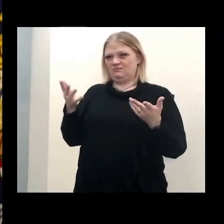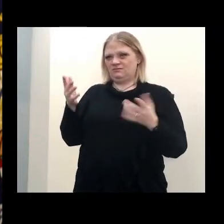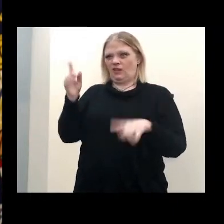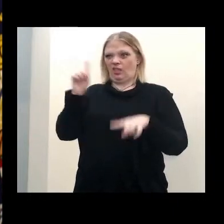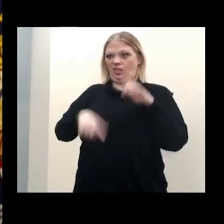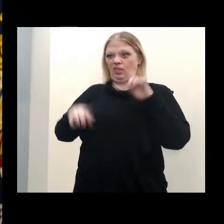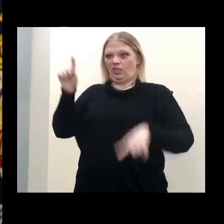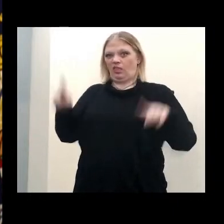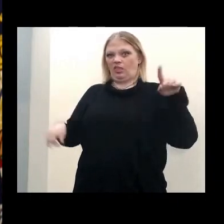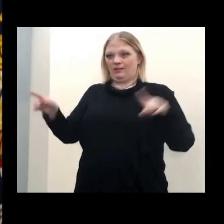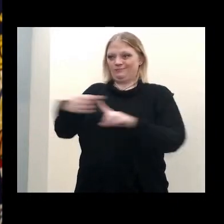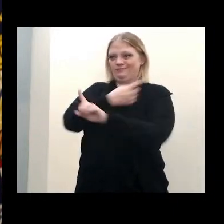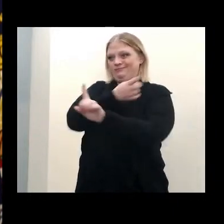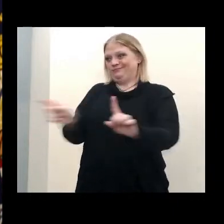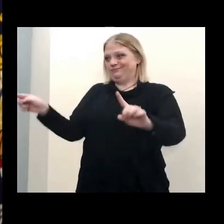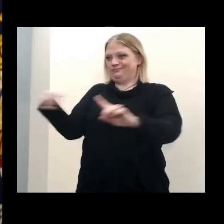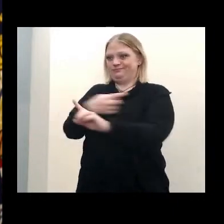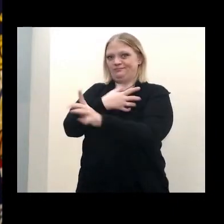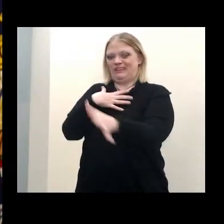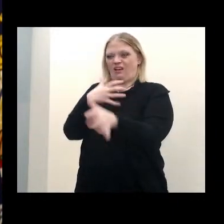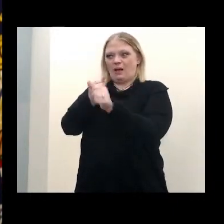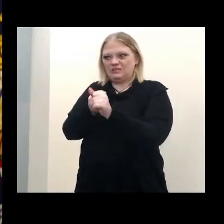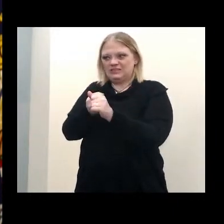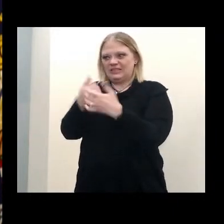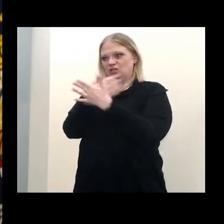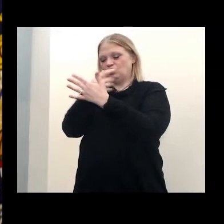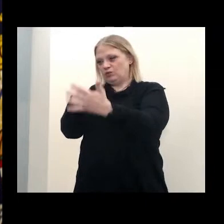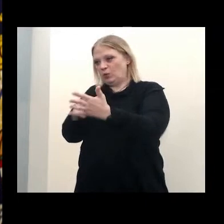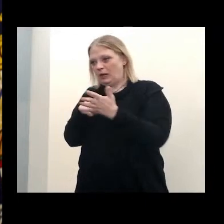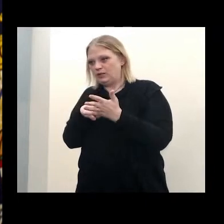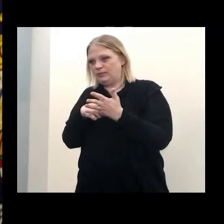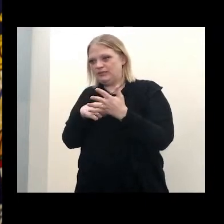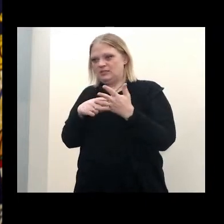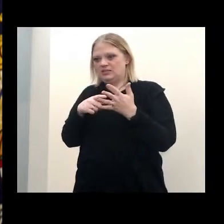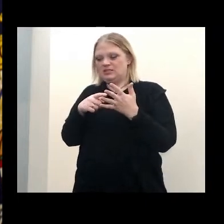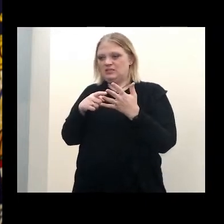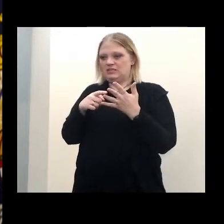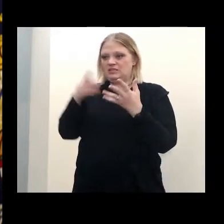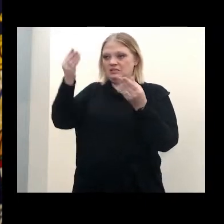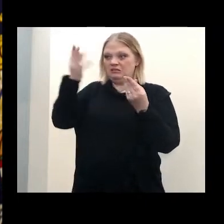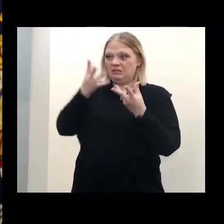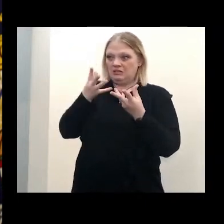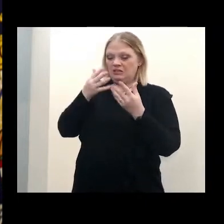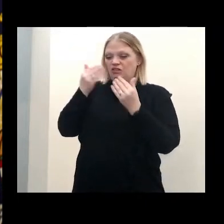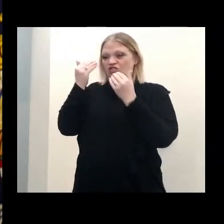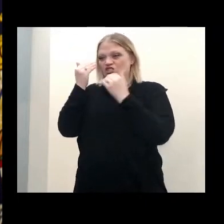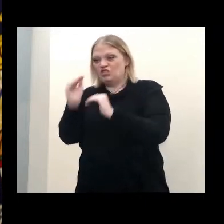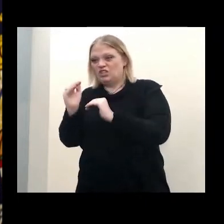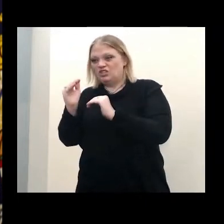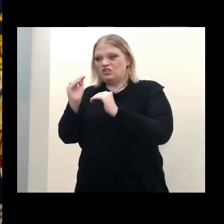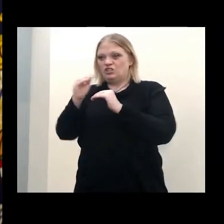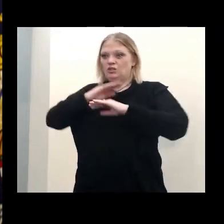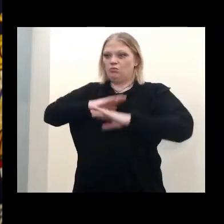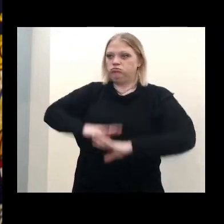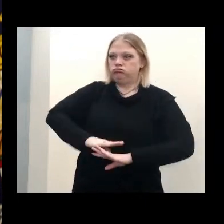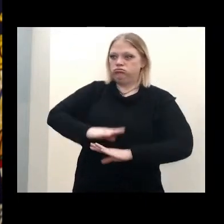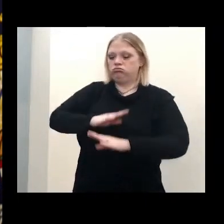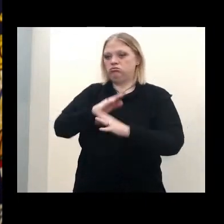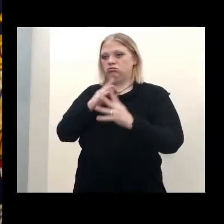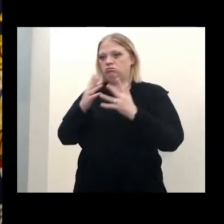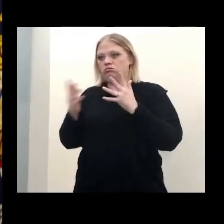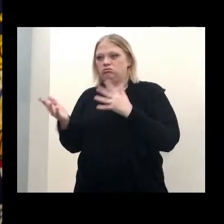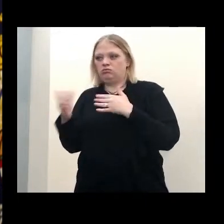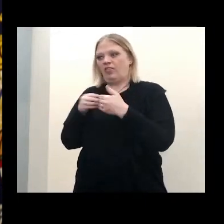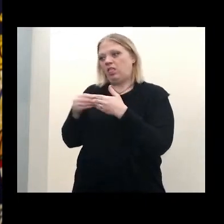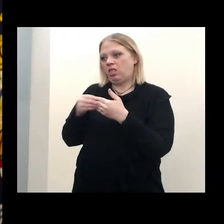sporadic updates and new requirements and new restriction relaxations from the state, but